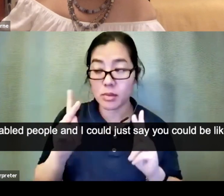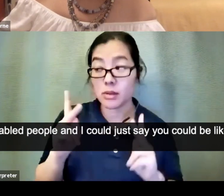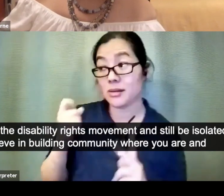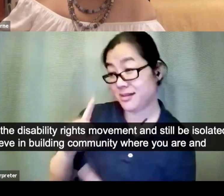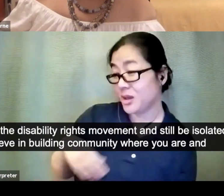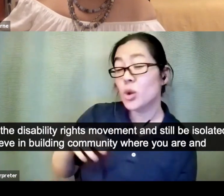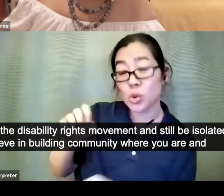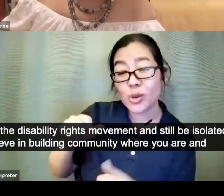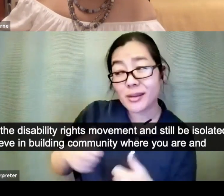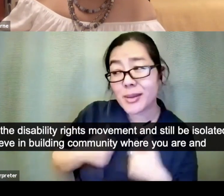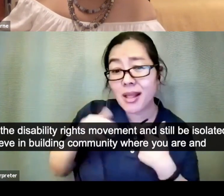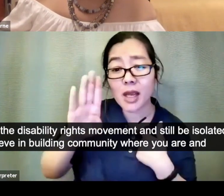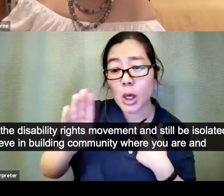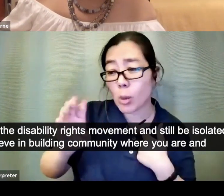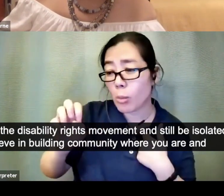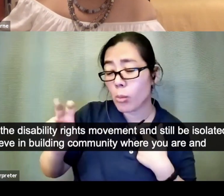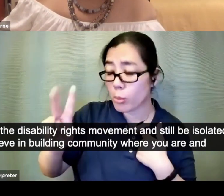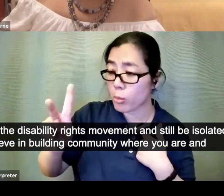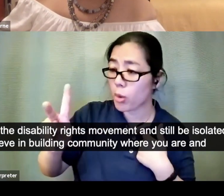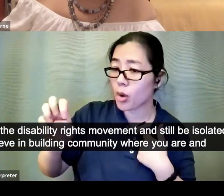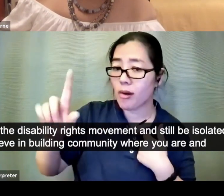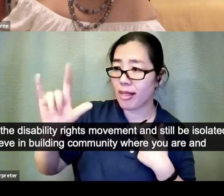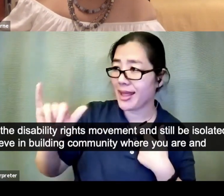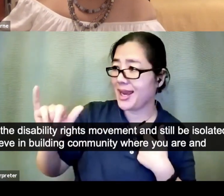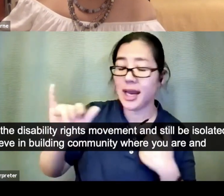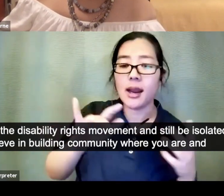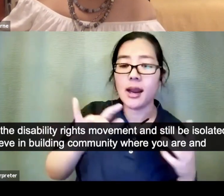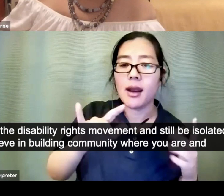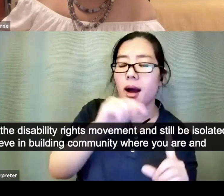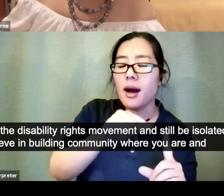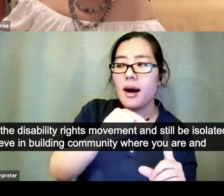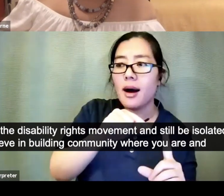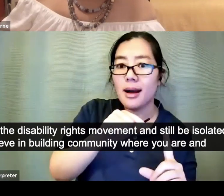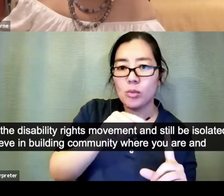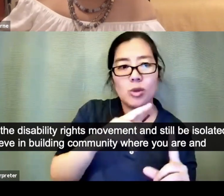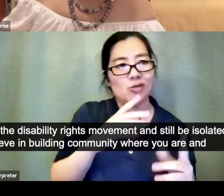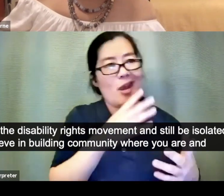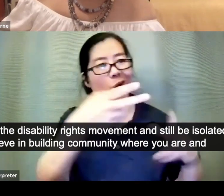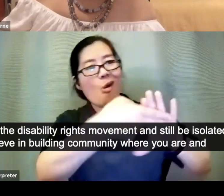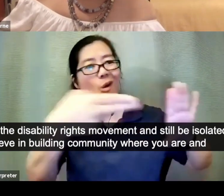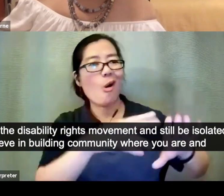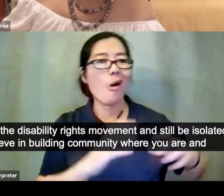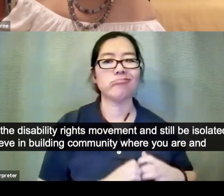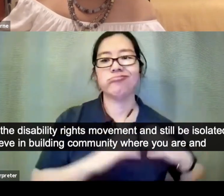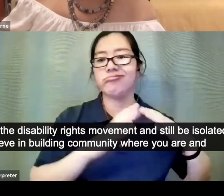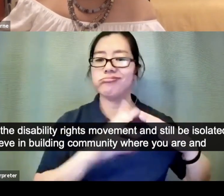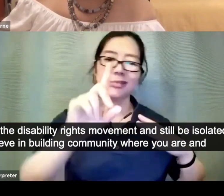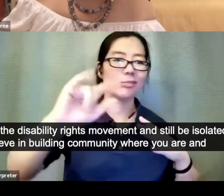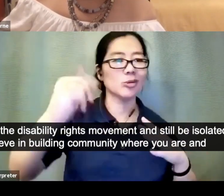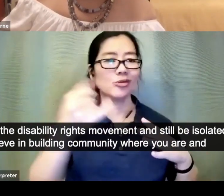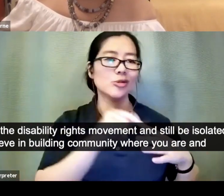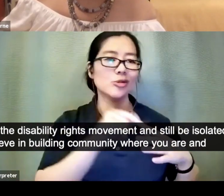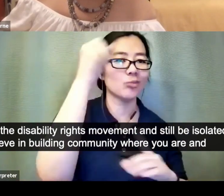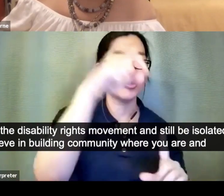of, what they consider the birthplace of the disability rights movement and still be isolated politically from a lot of different people and systems.